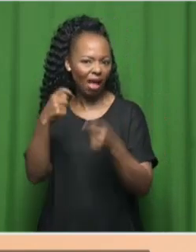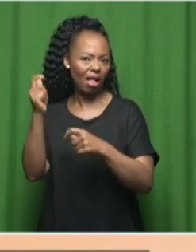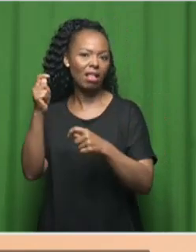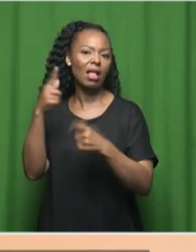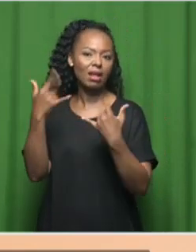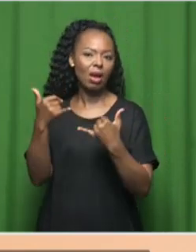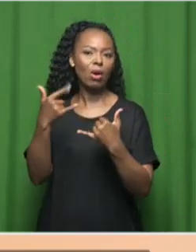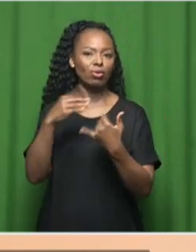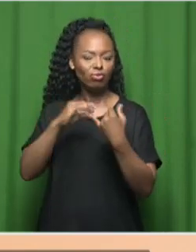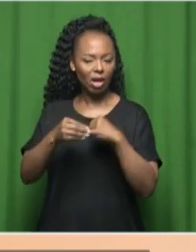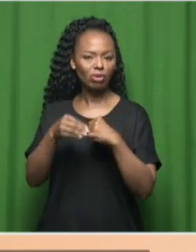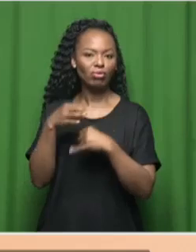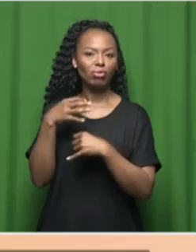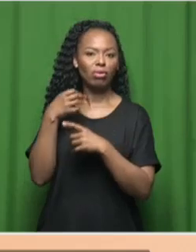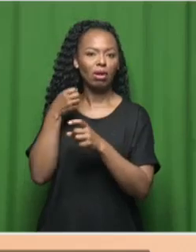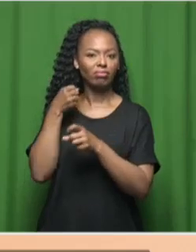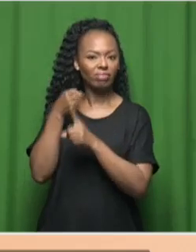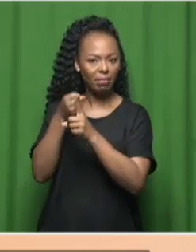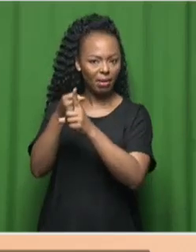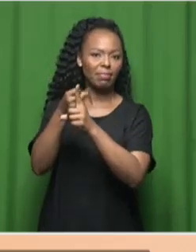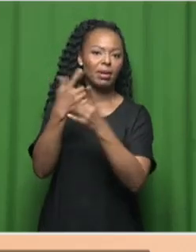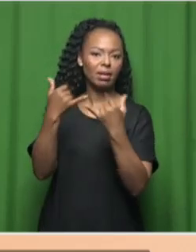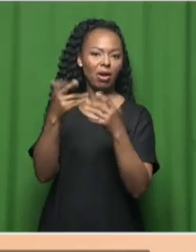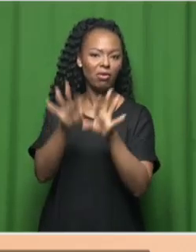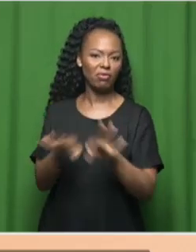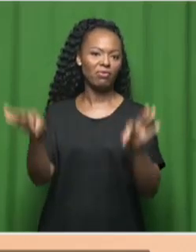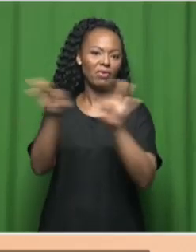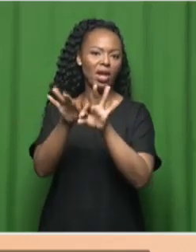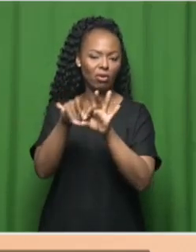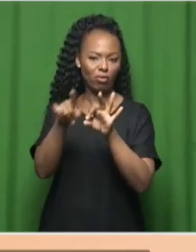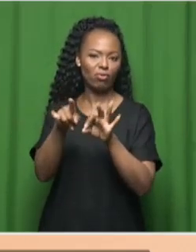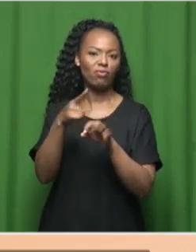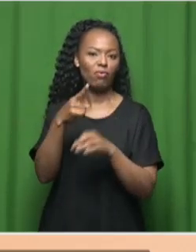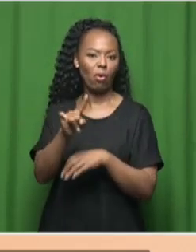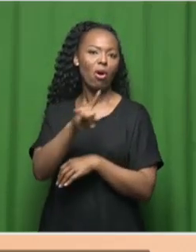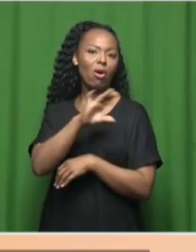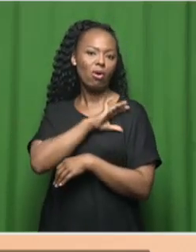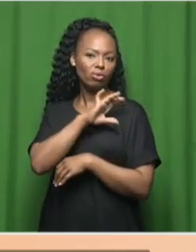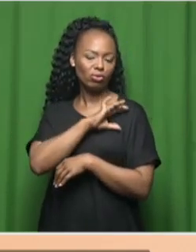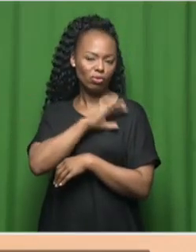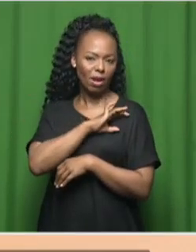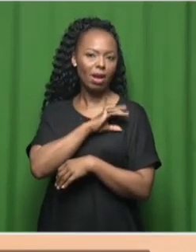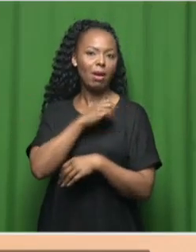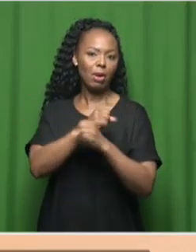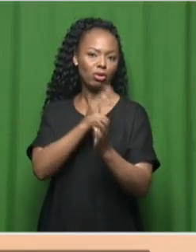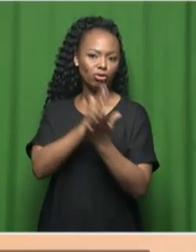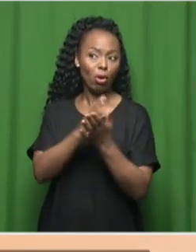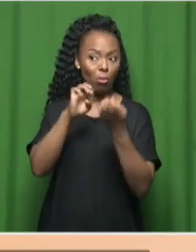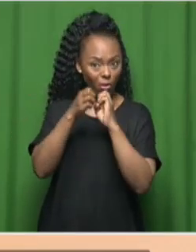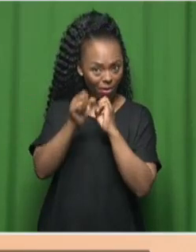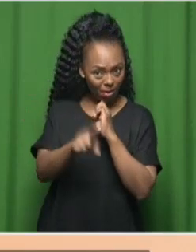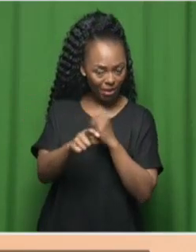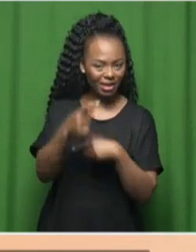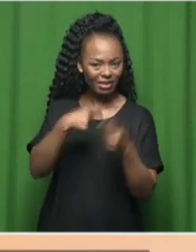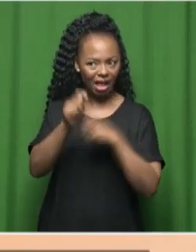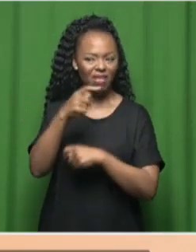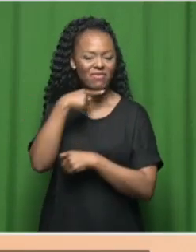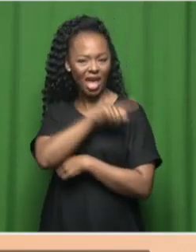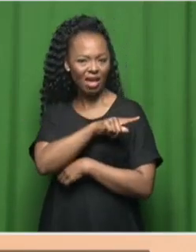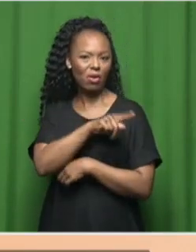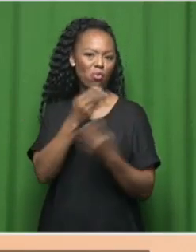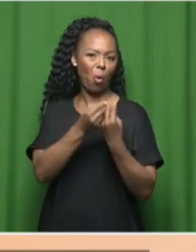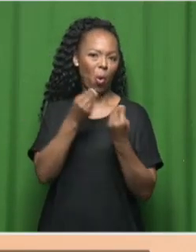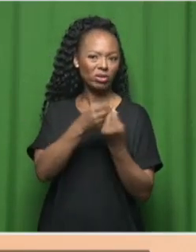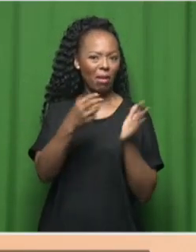reinforce their authenticity and value to consumers. Well, that they ensure that the problem is dealt with. And for more on this, we're joined by designers